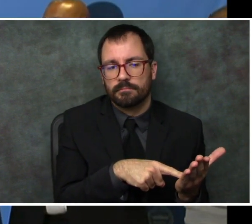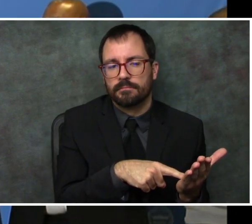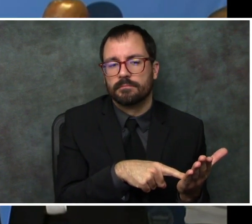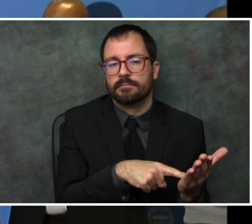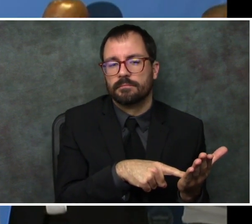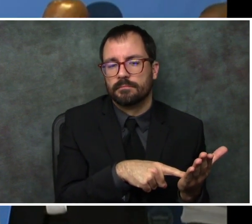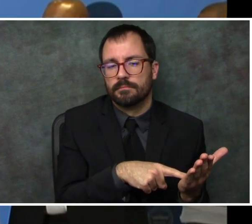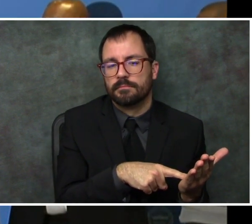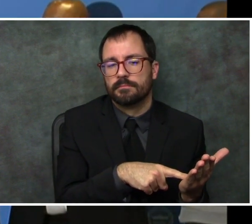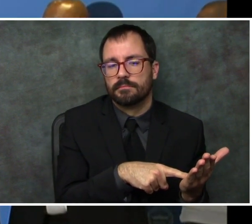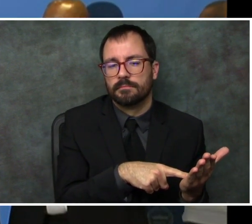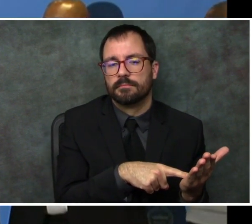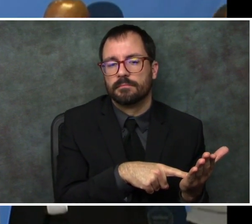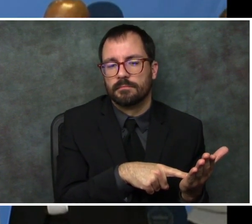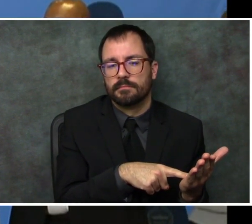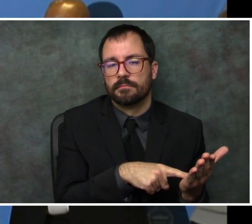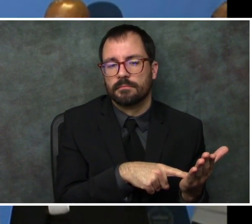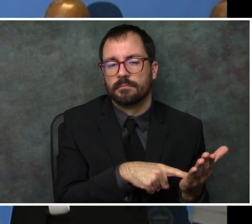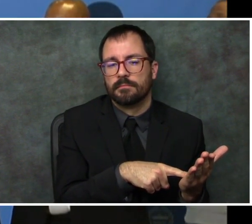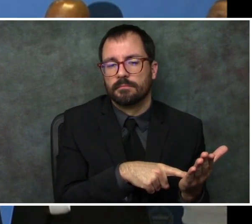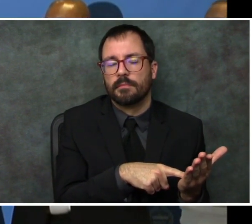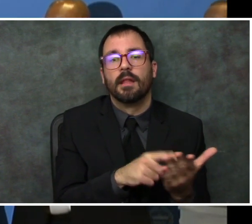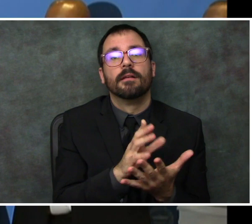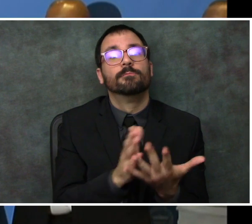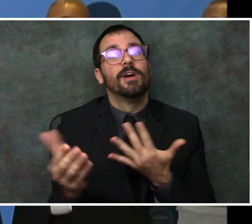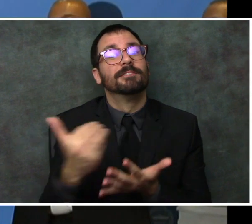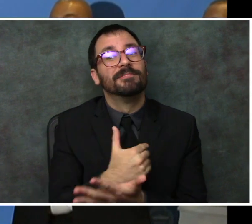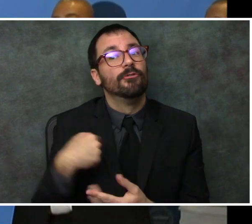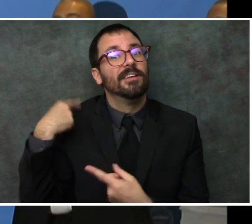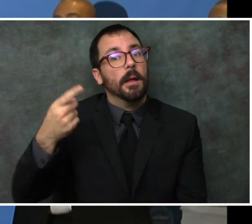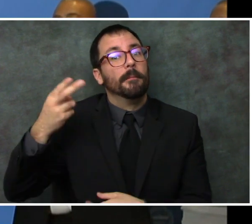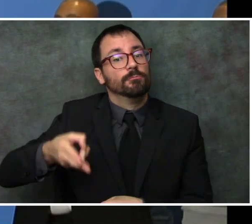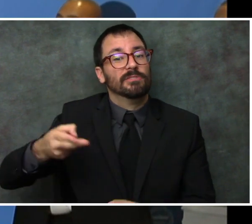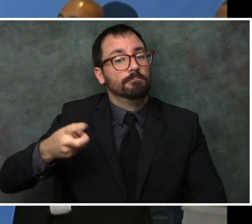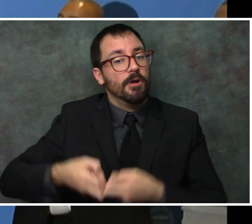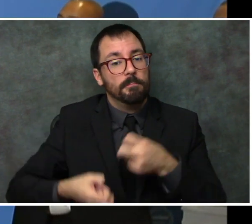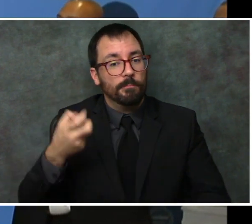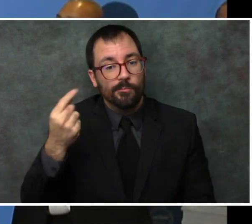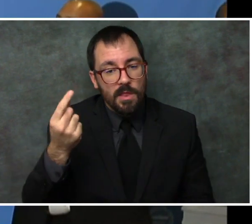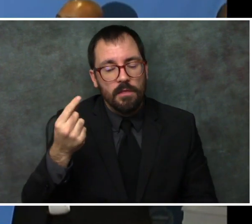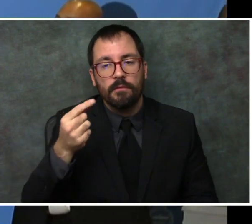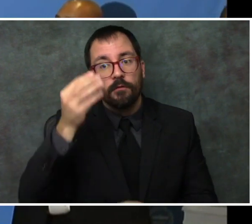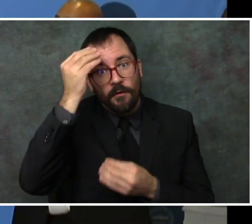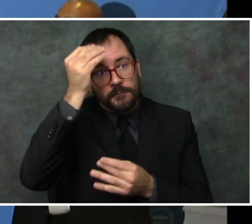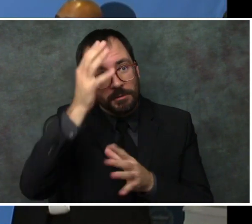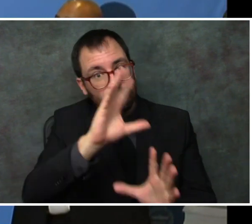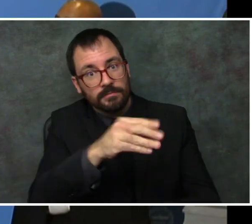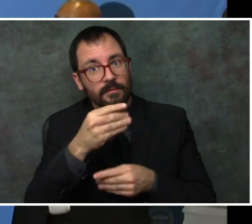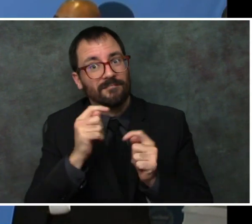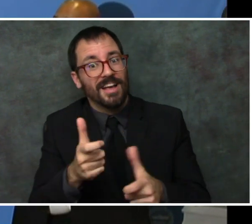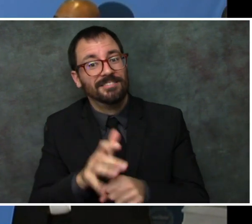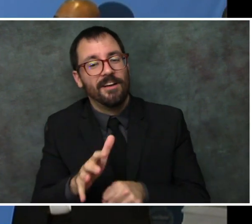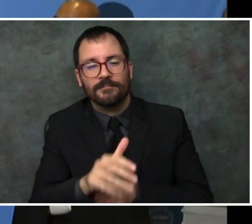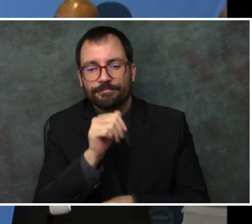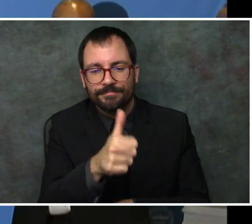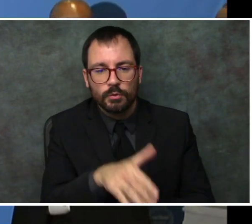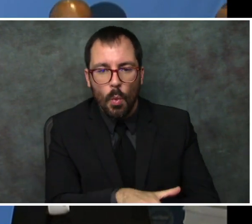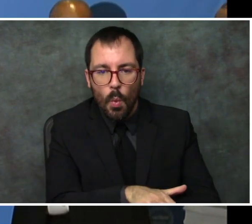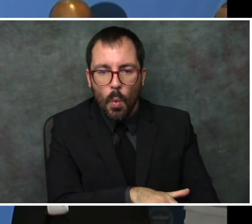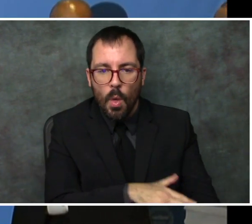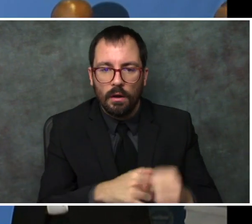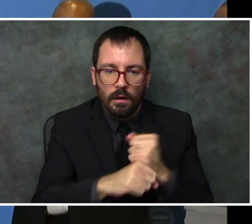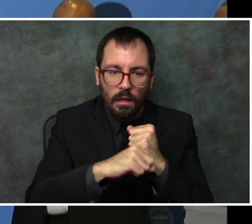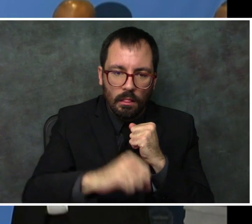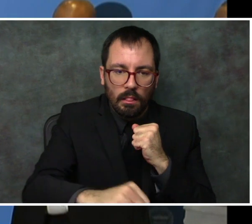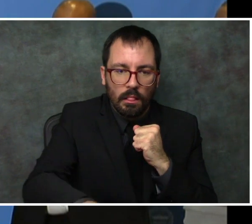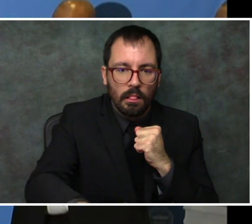is also about transparency, not being able to get the information quick enough. And there's a section in this task force reform